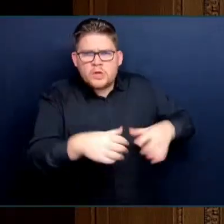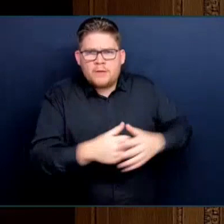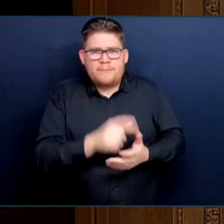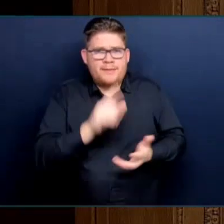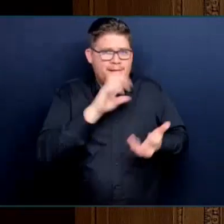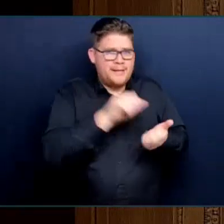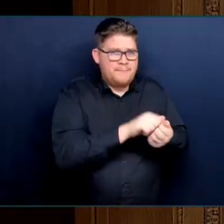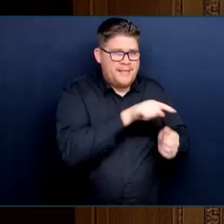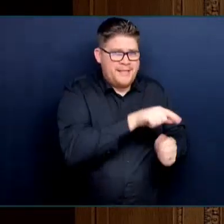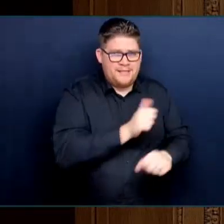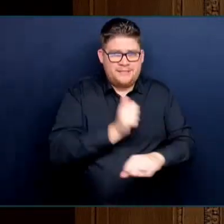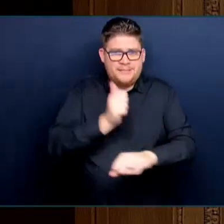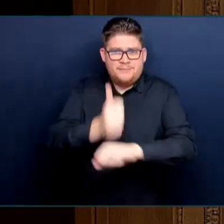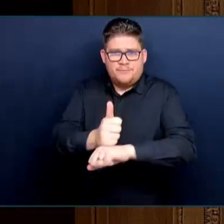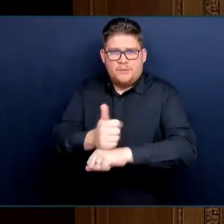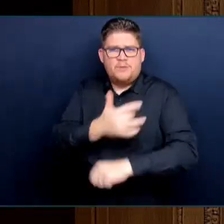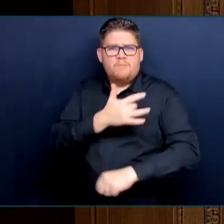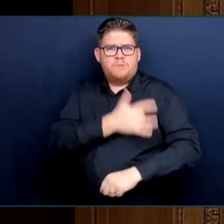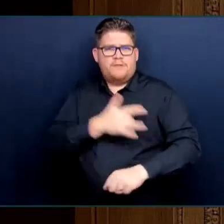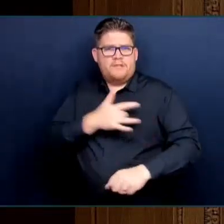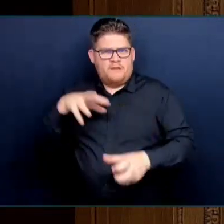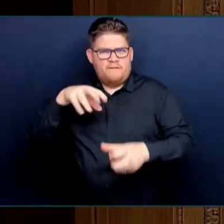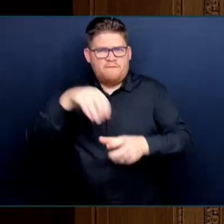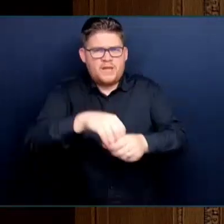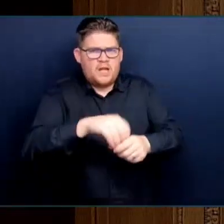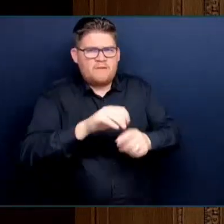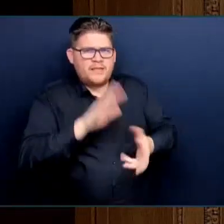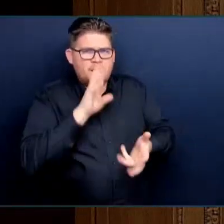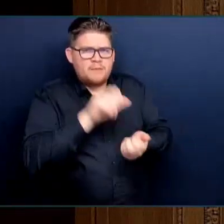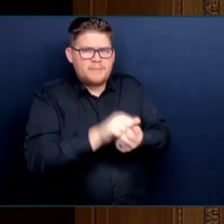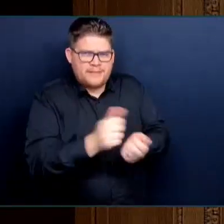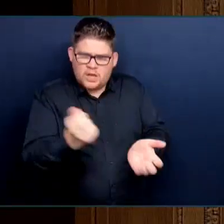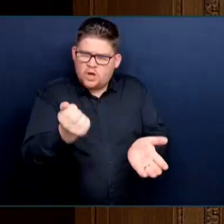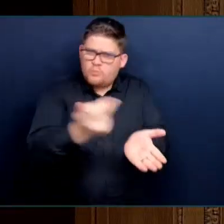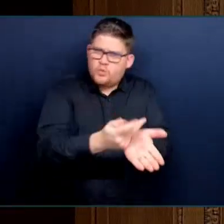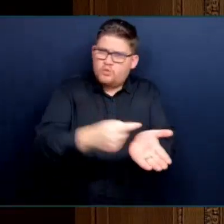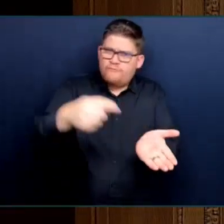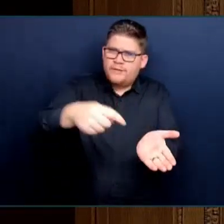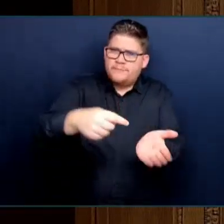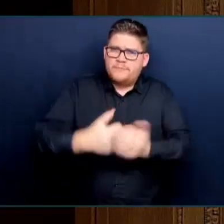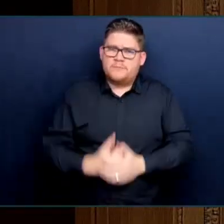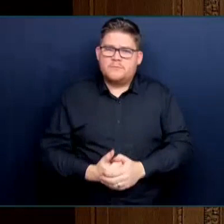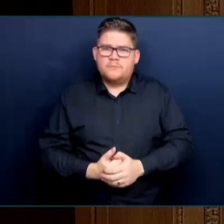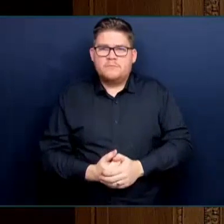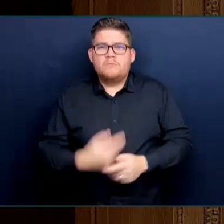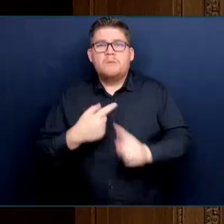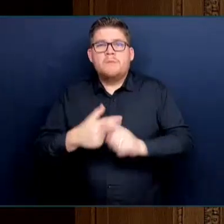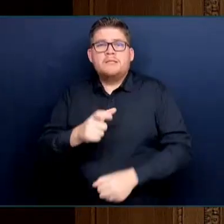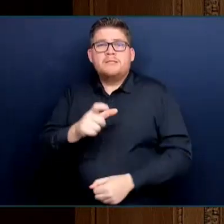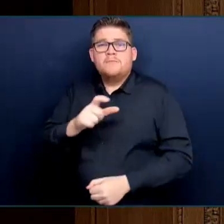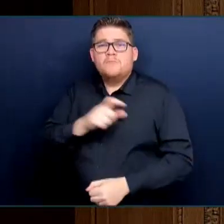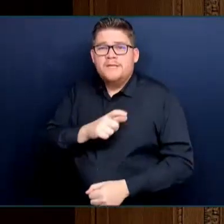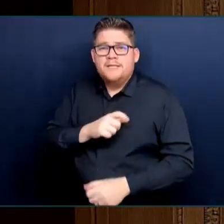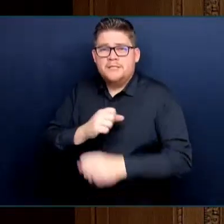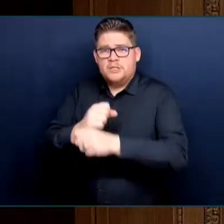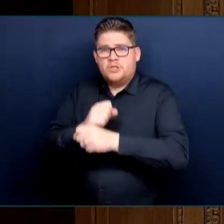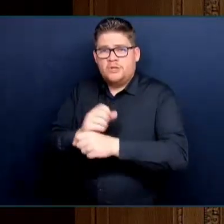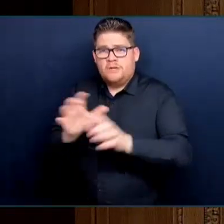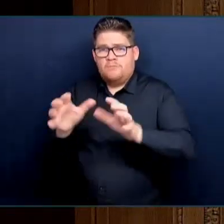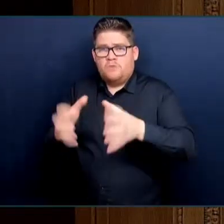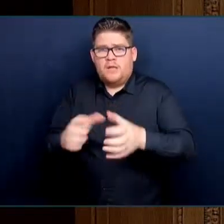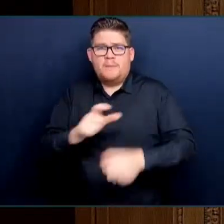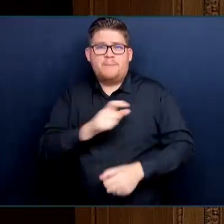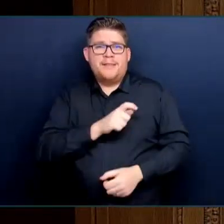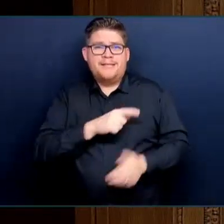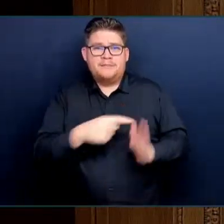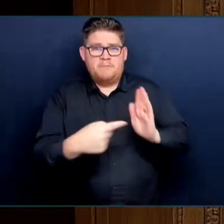And finally, the Police and Security Branch's Policing Model Transition Secretariat continues to play an